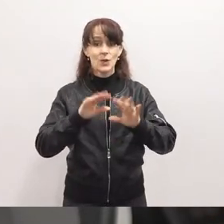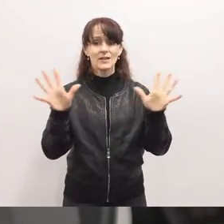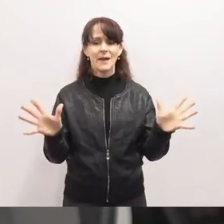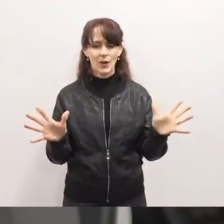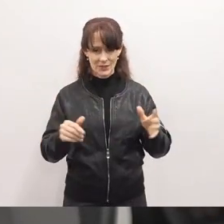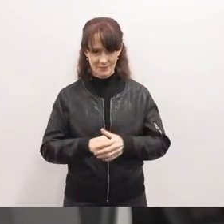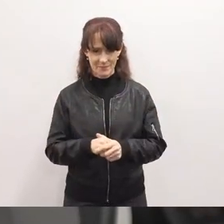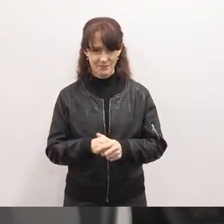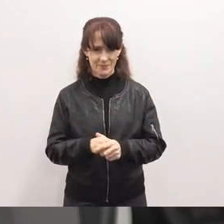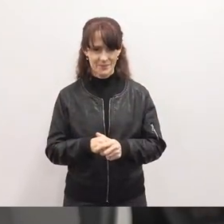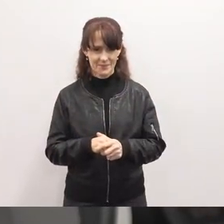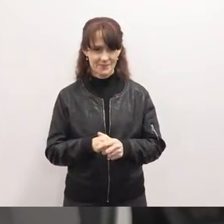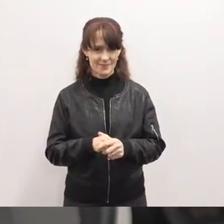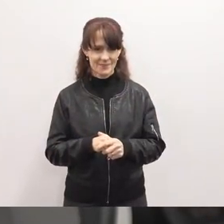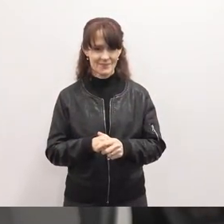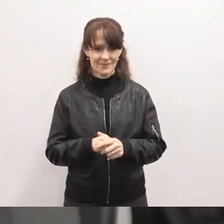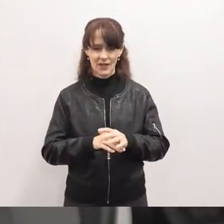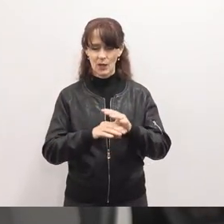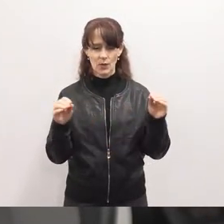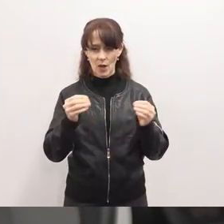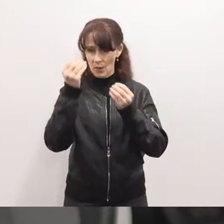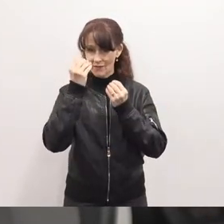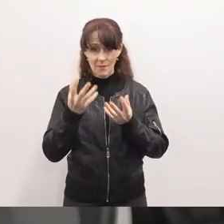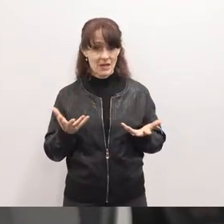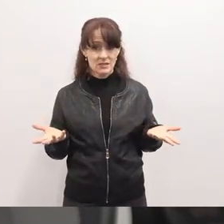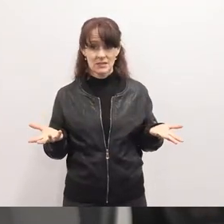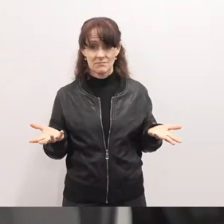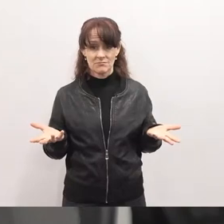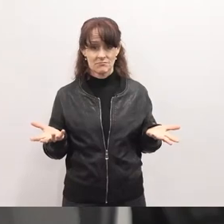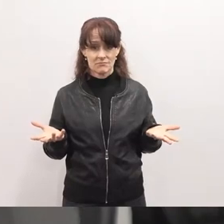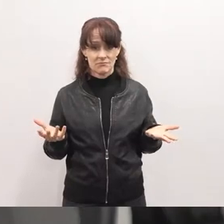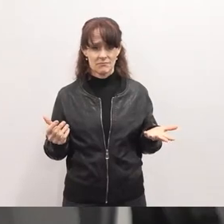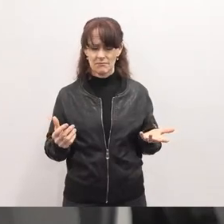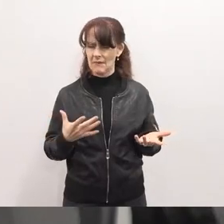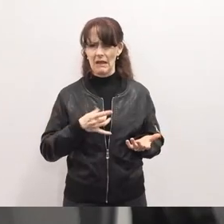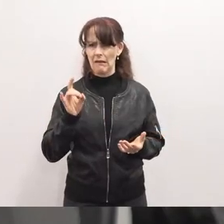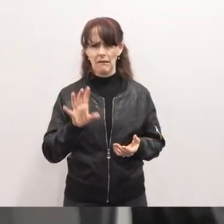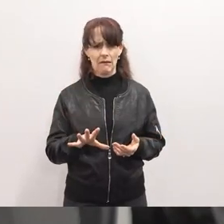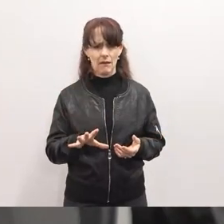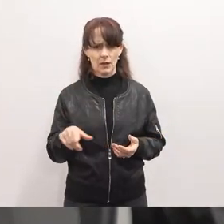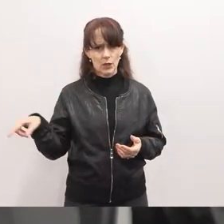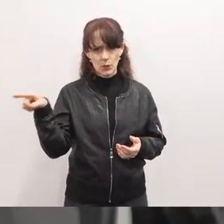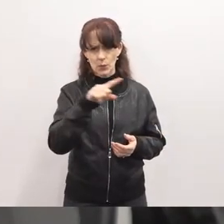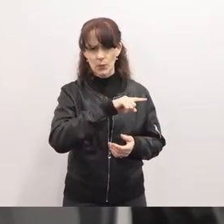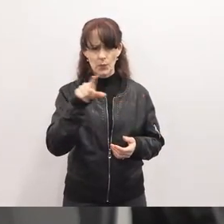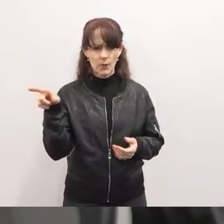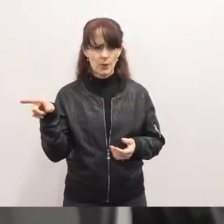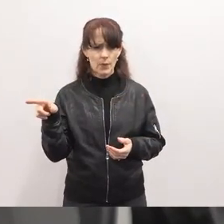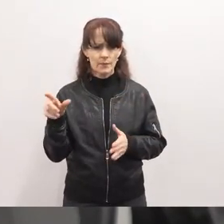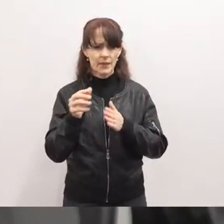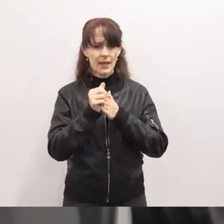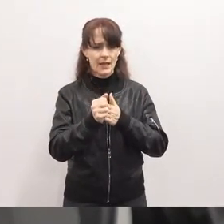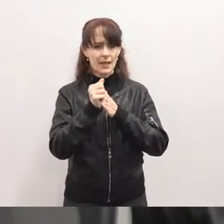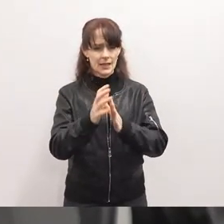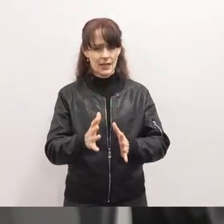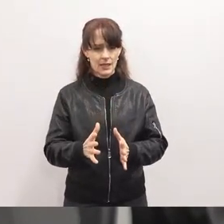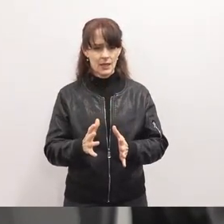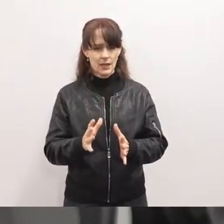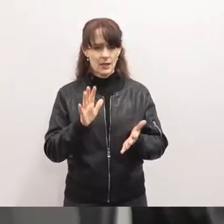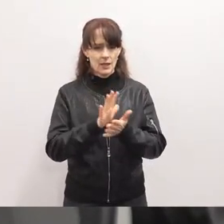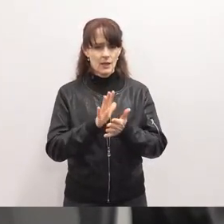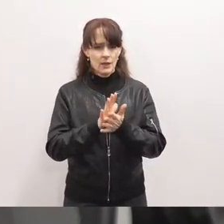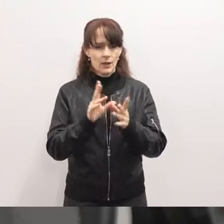transparent. I had no information, and I don't appreciate it because I know you guys are the leaders in the